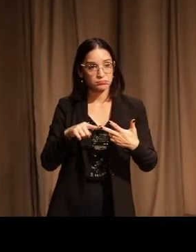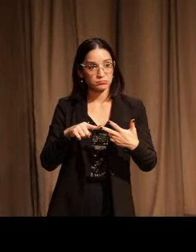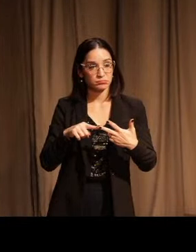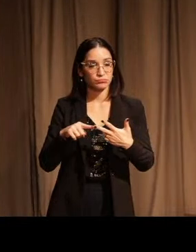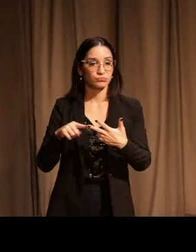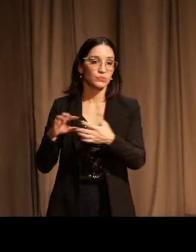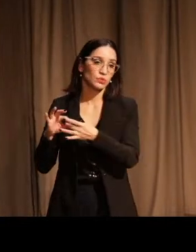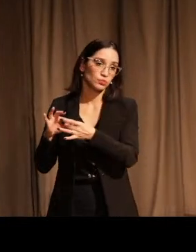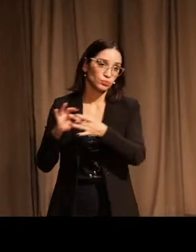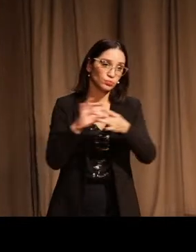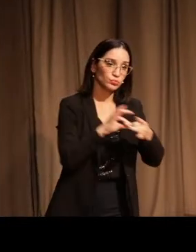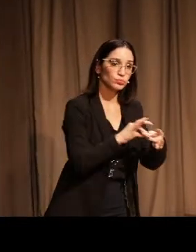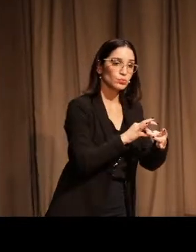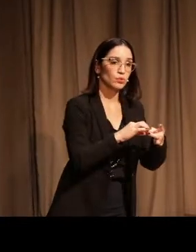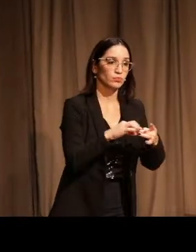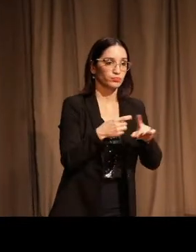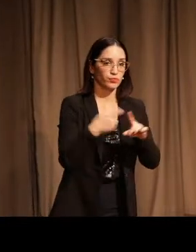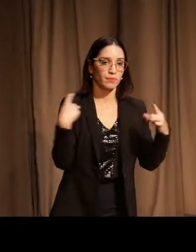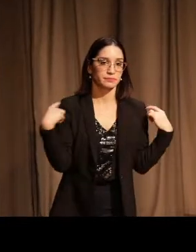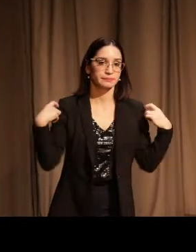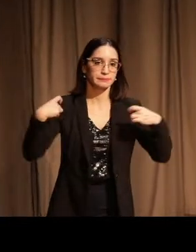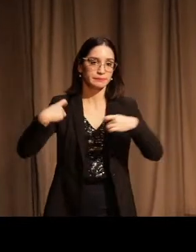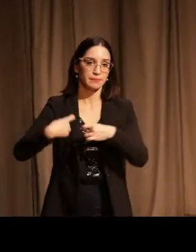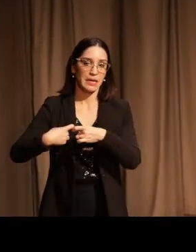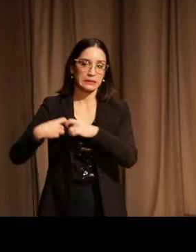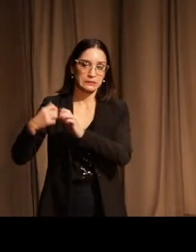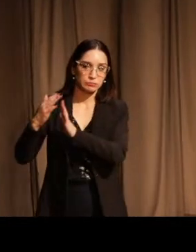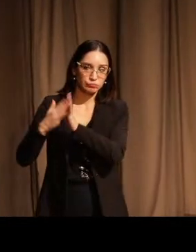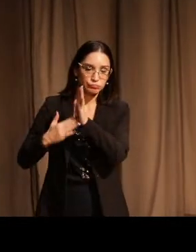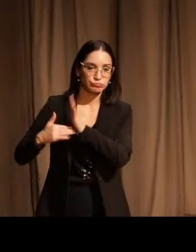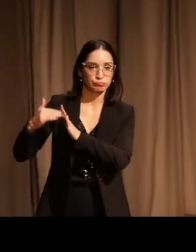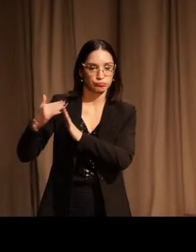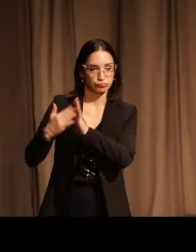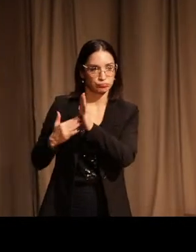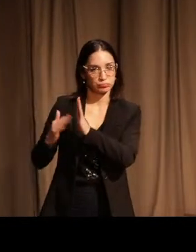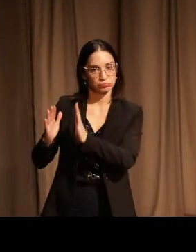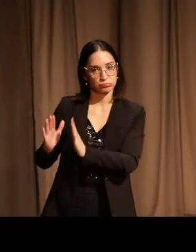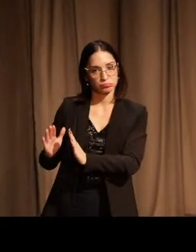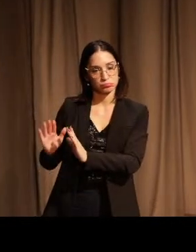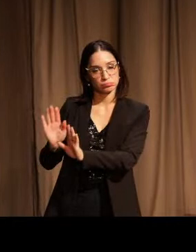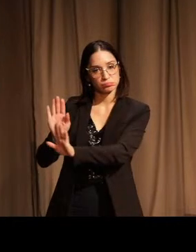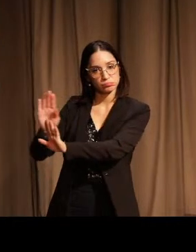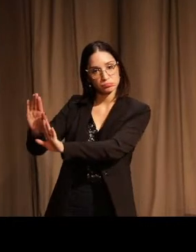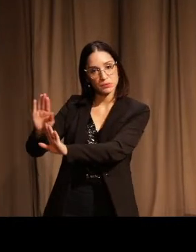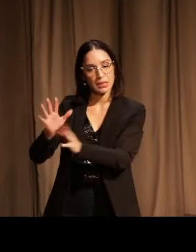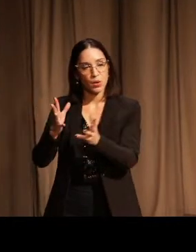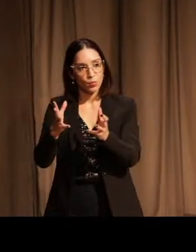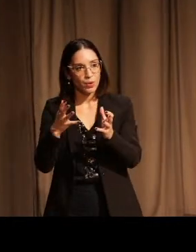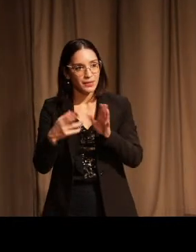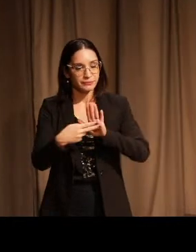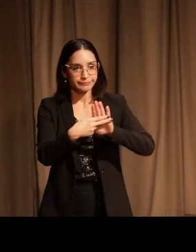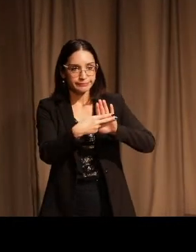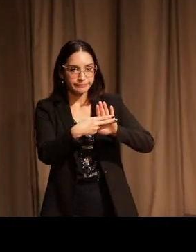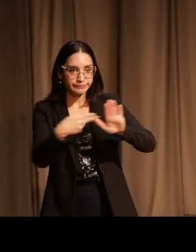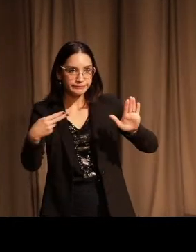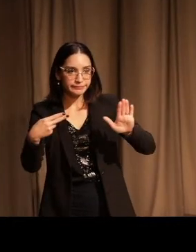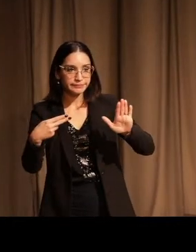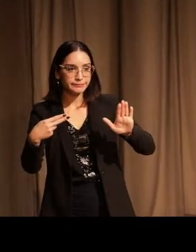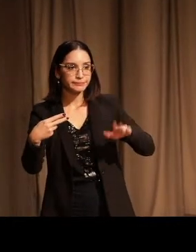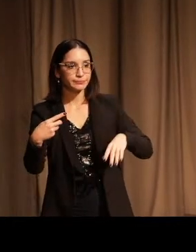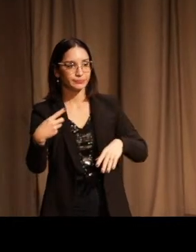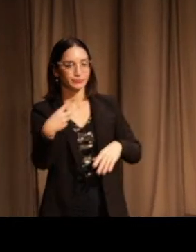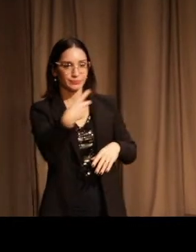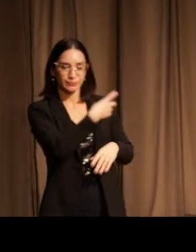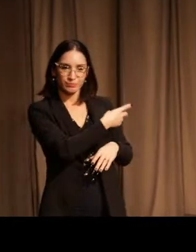prohibited by the Spanish clergy. So I want to emphasize temperance because this card says a lot